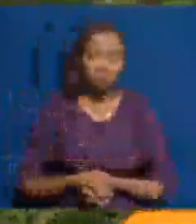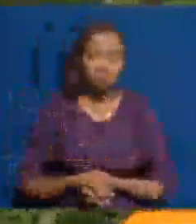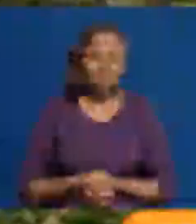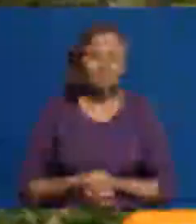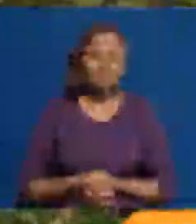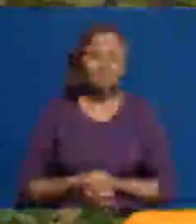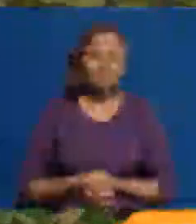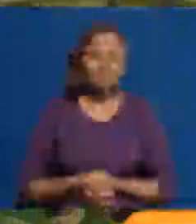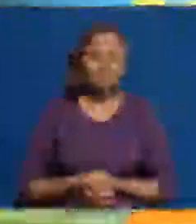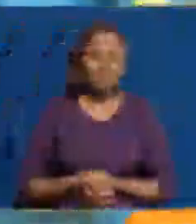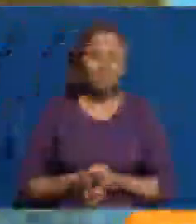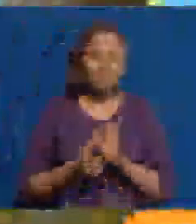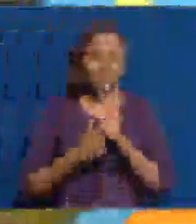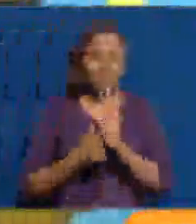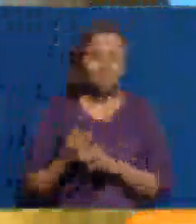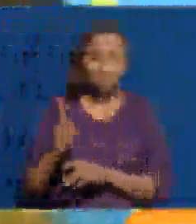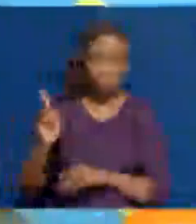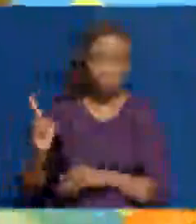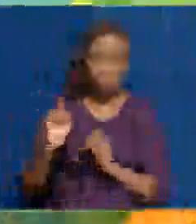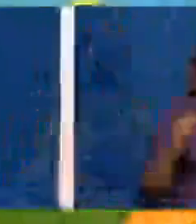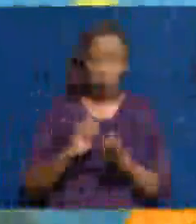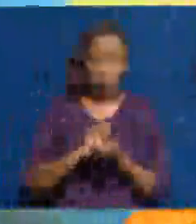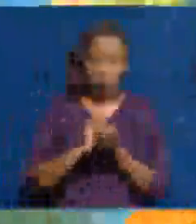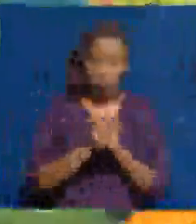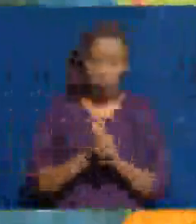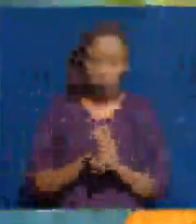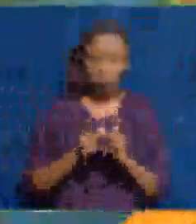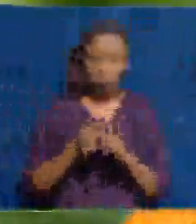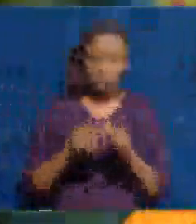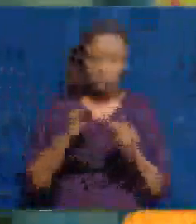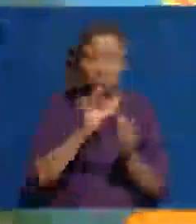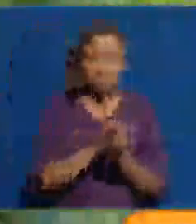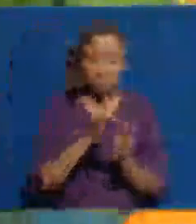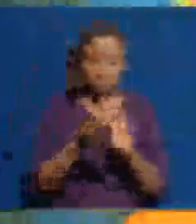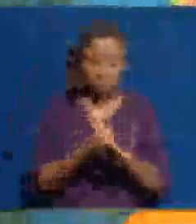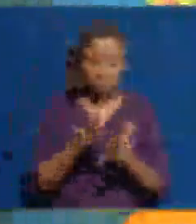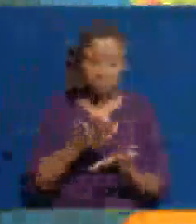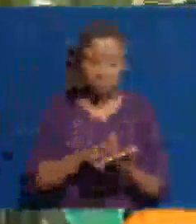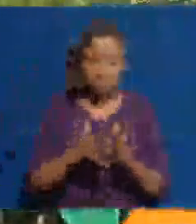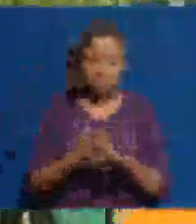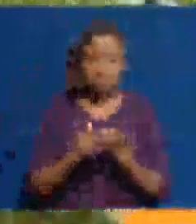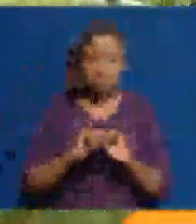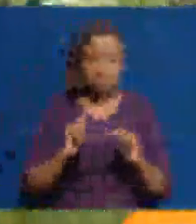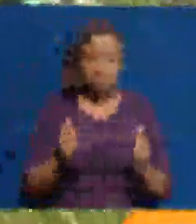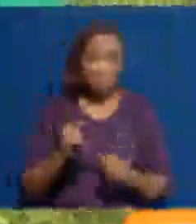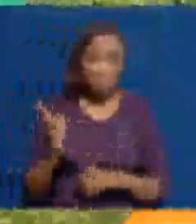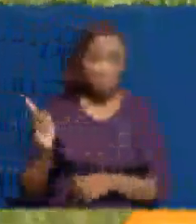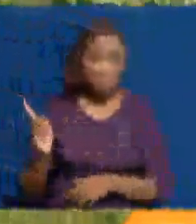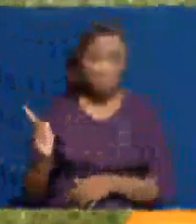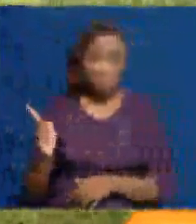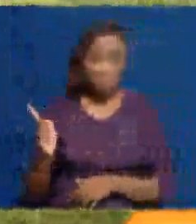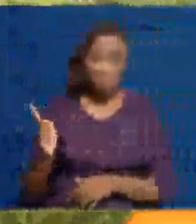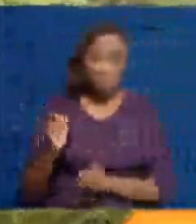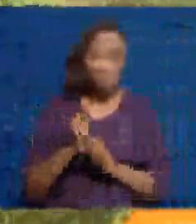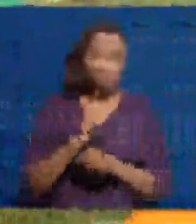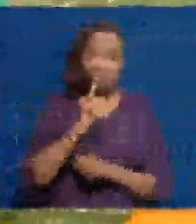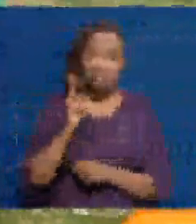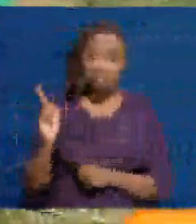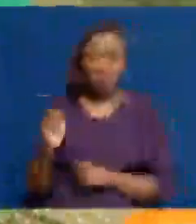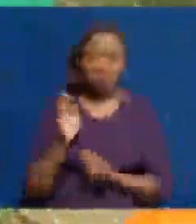At this model farm, Liu processes and packages the harvested fodder as silage. This ensures it is